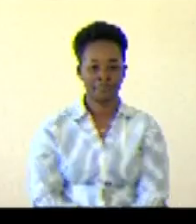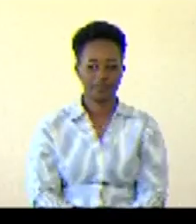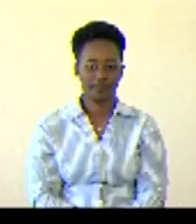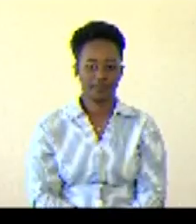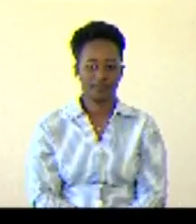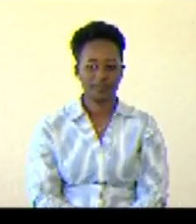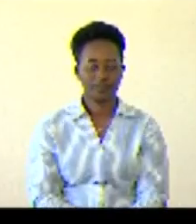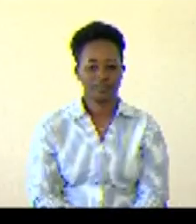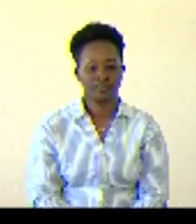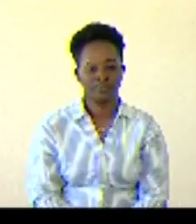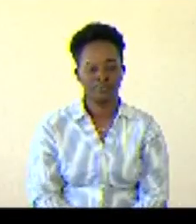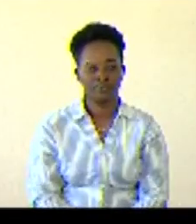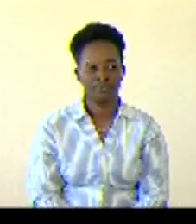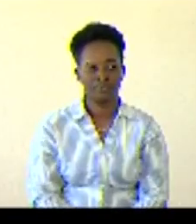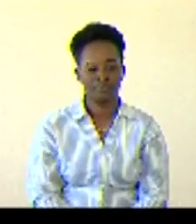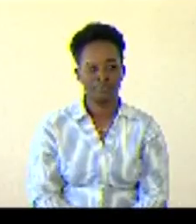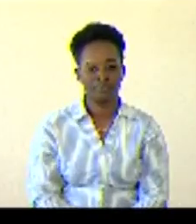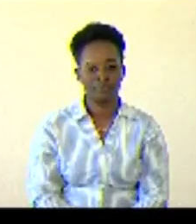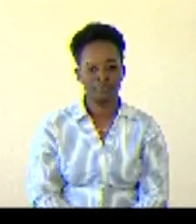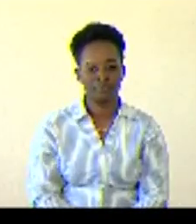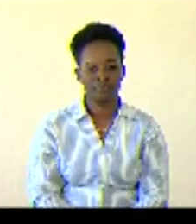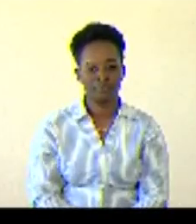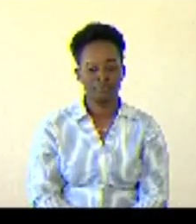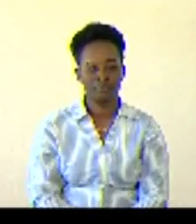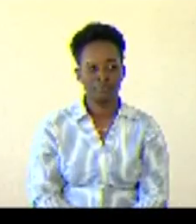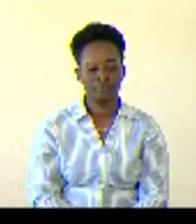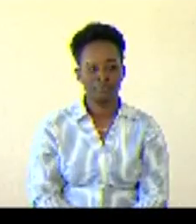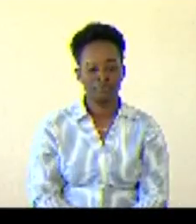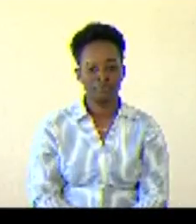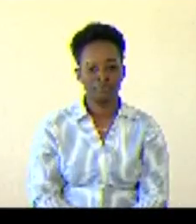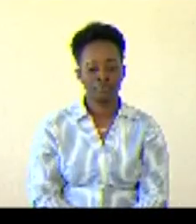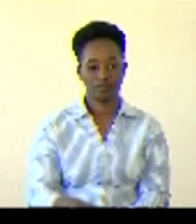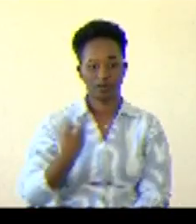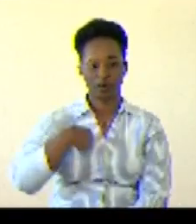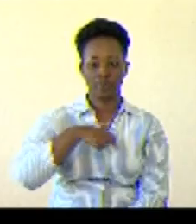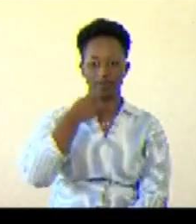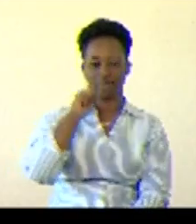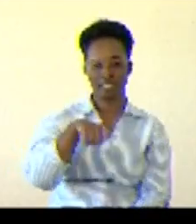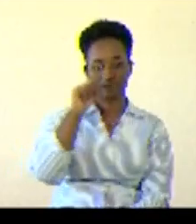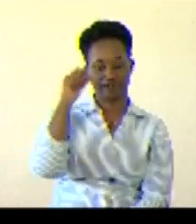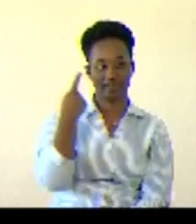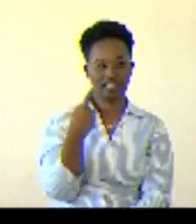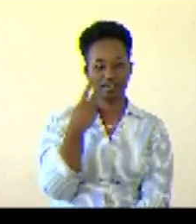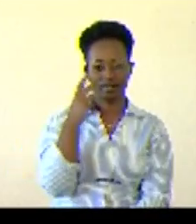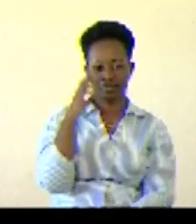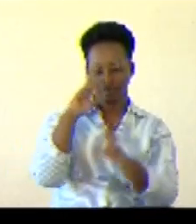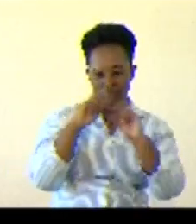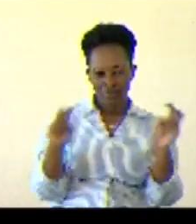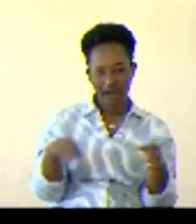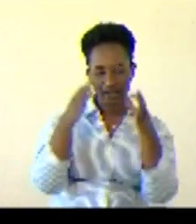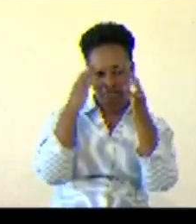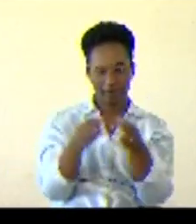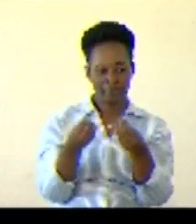How do we go about that? How do we calculate it? So you have to first find out what you have been